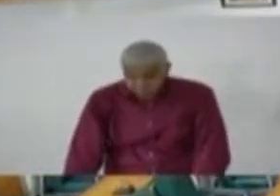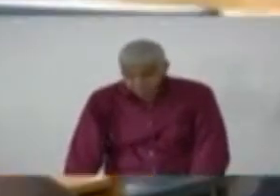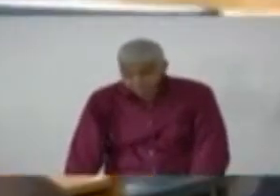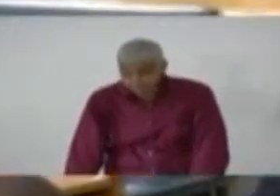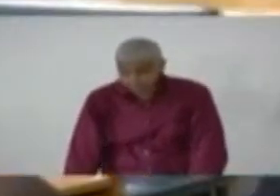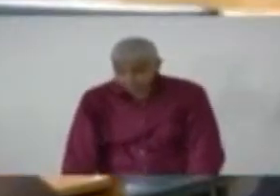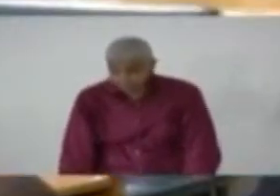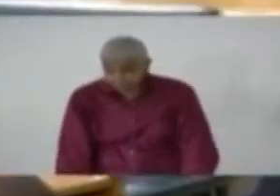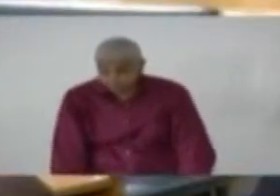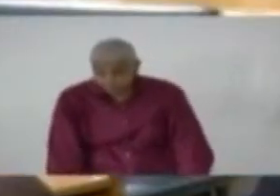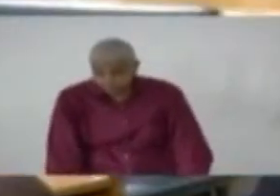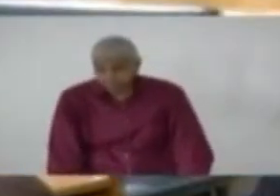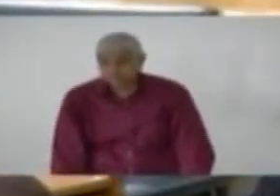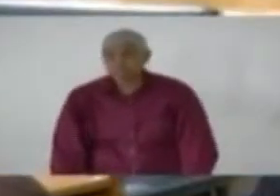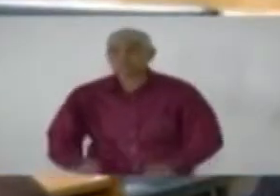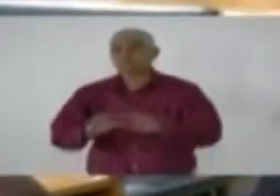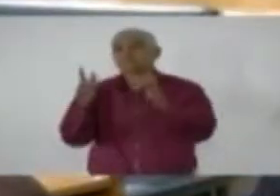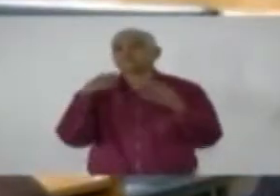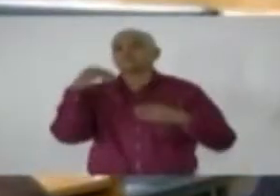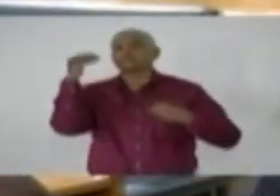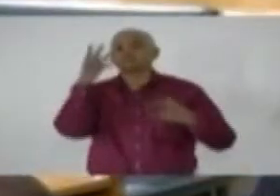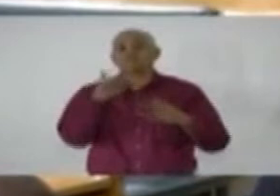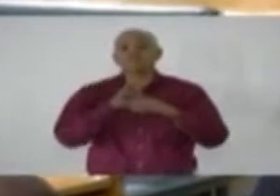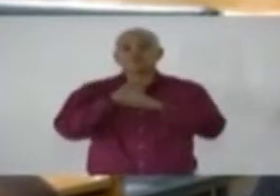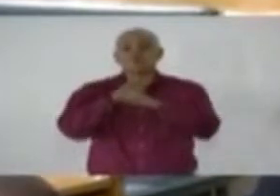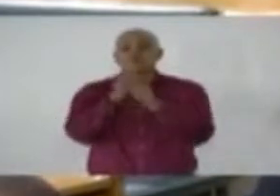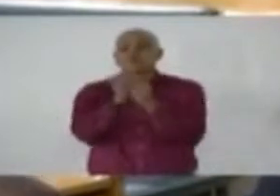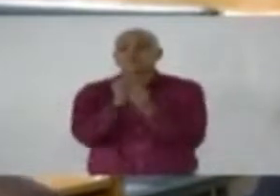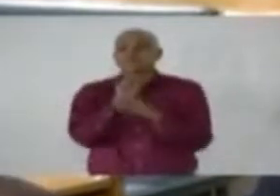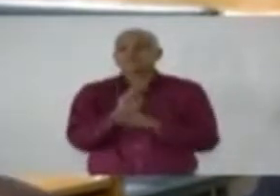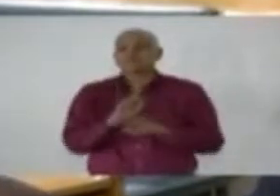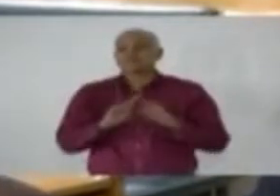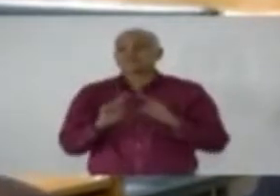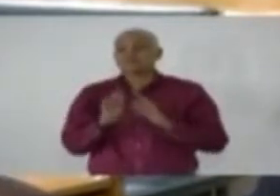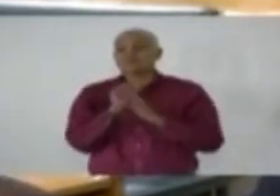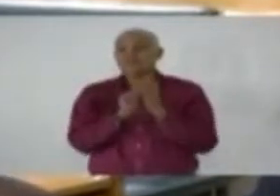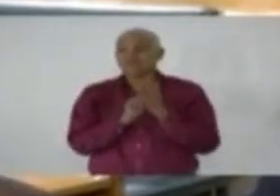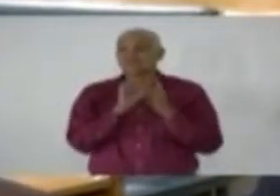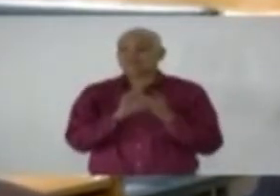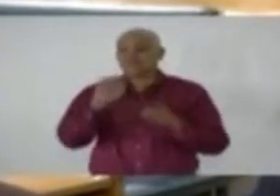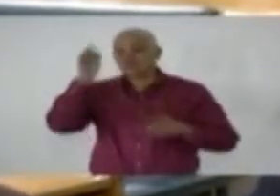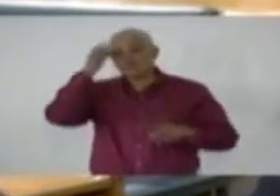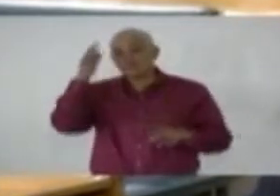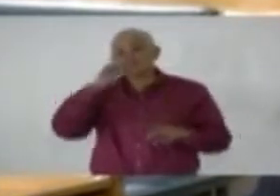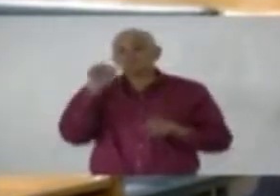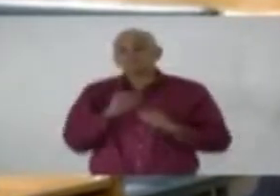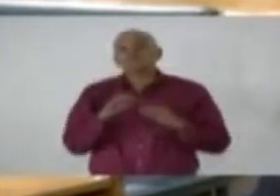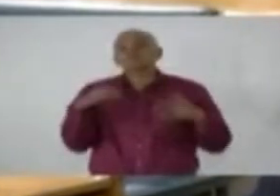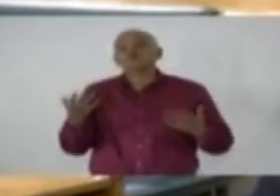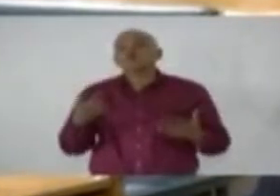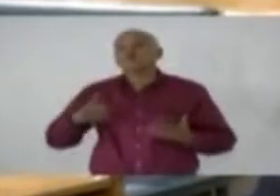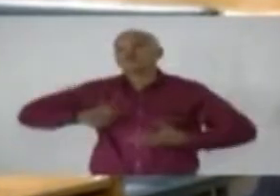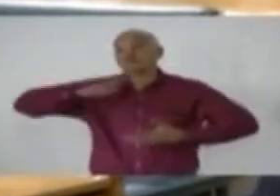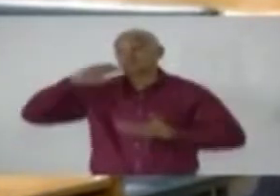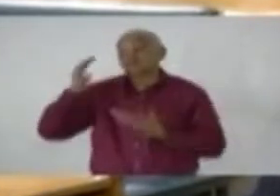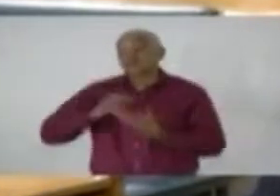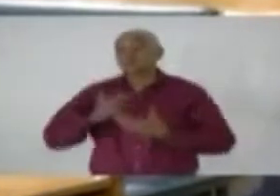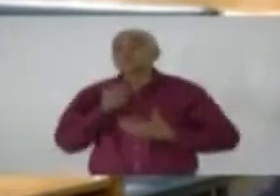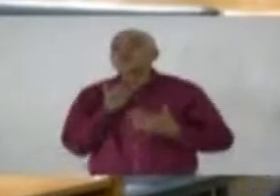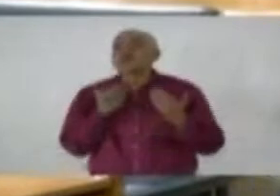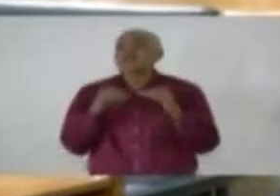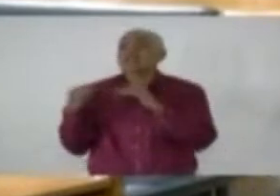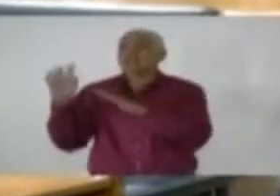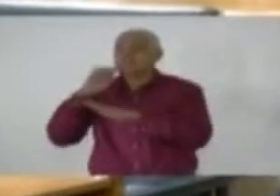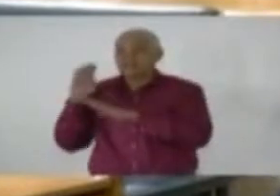Clearly, as I said, I work with the ministers and agencies of government to make sure we reduce the red tape and hassles